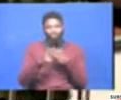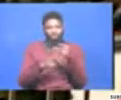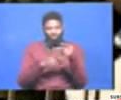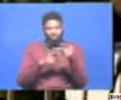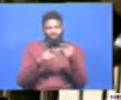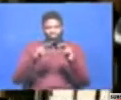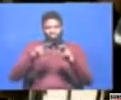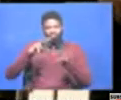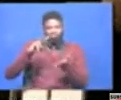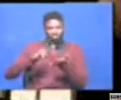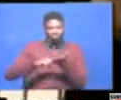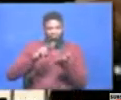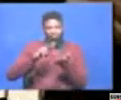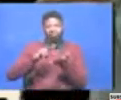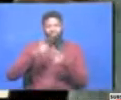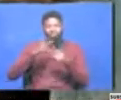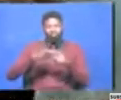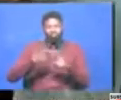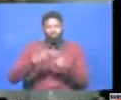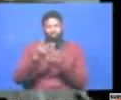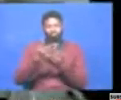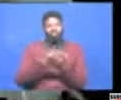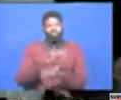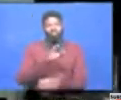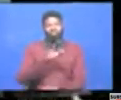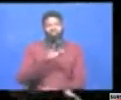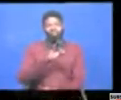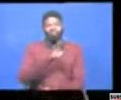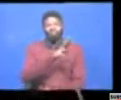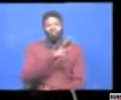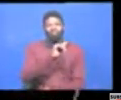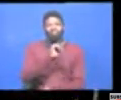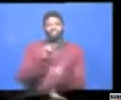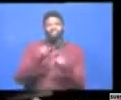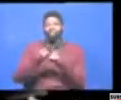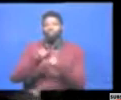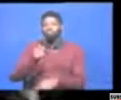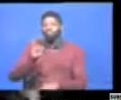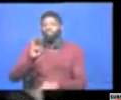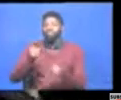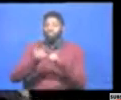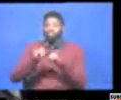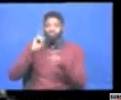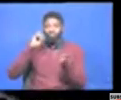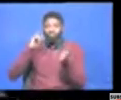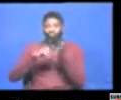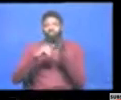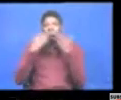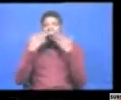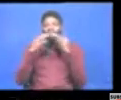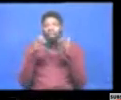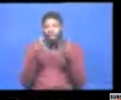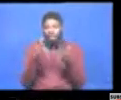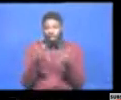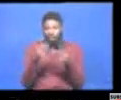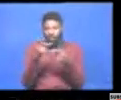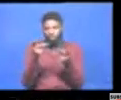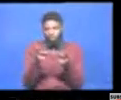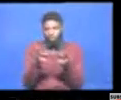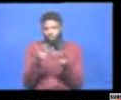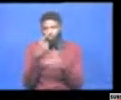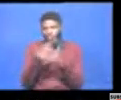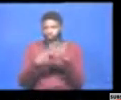the forms 34A and 34B. And also what we can note, what we've noted right now at this particular place, is that we've been able